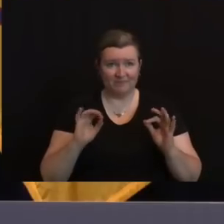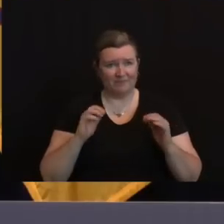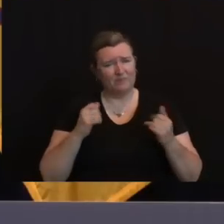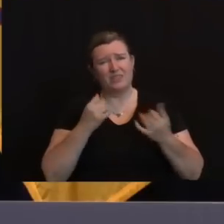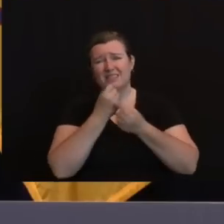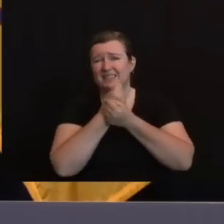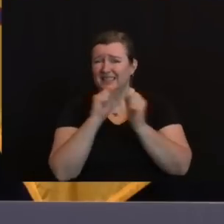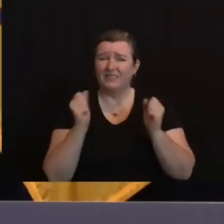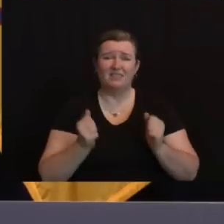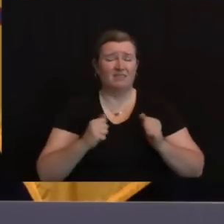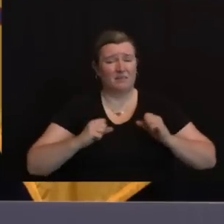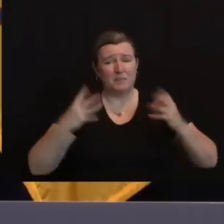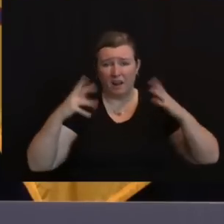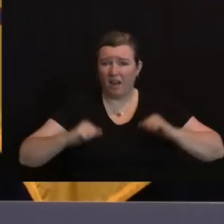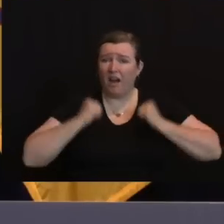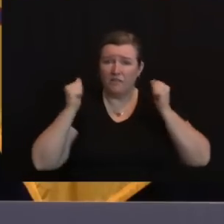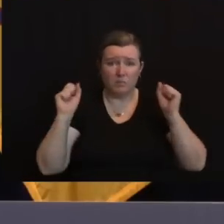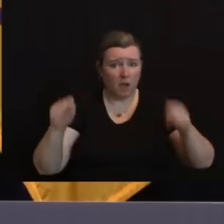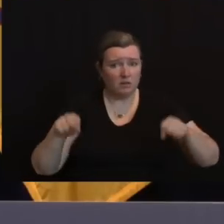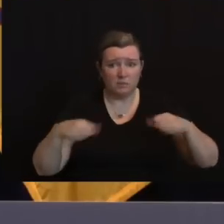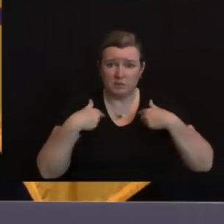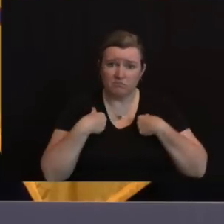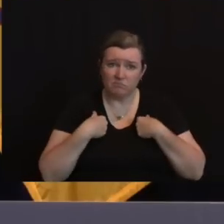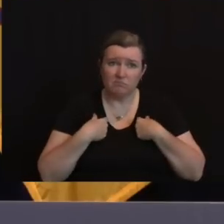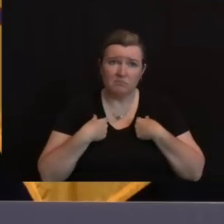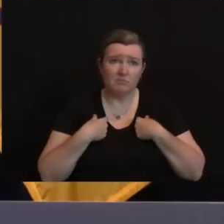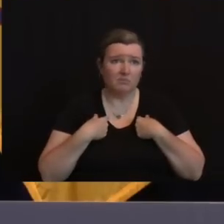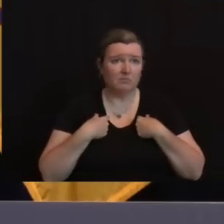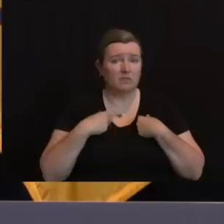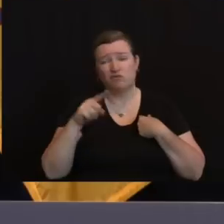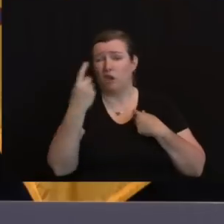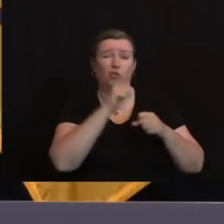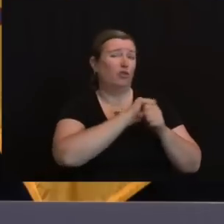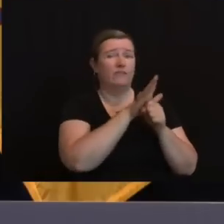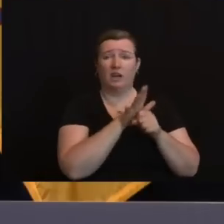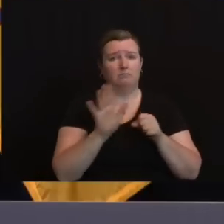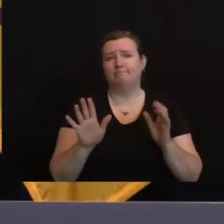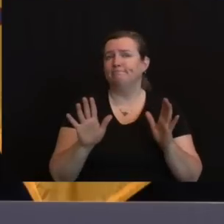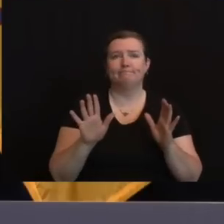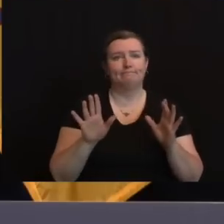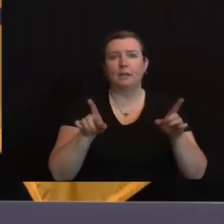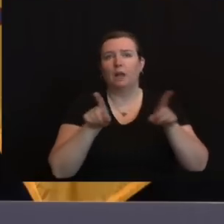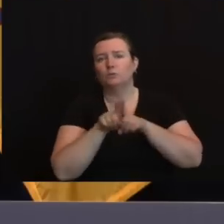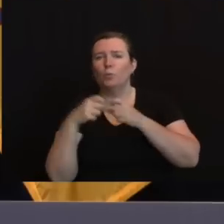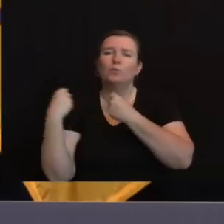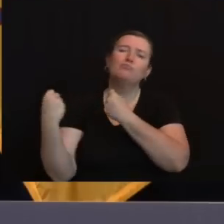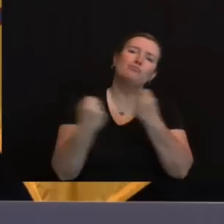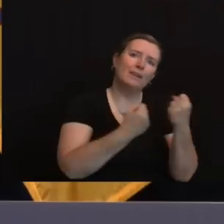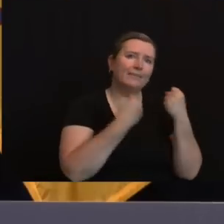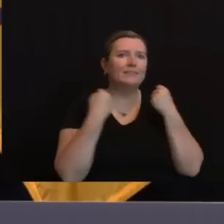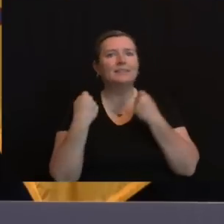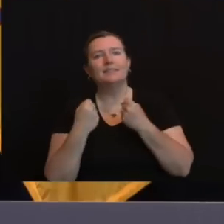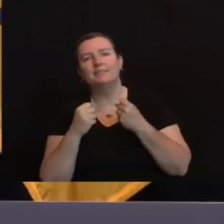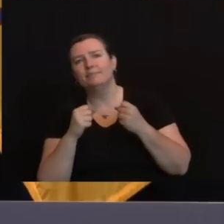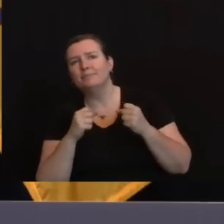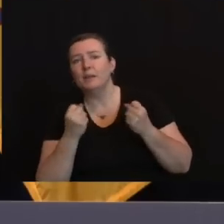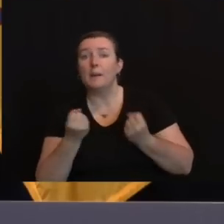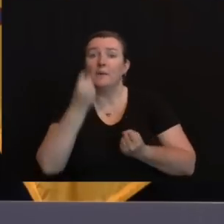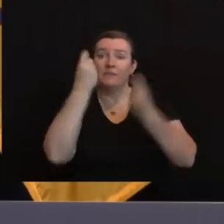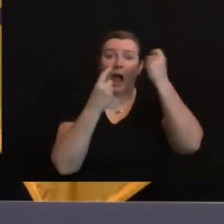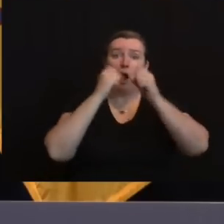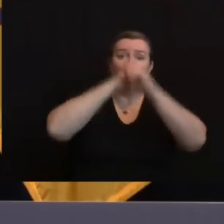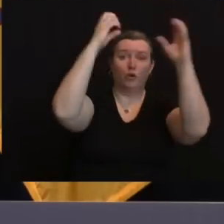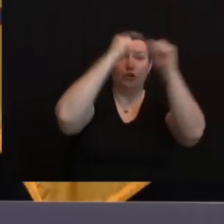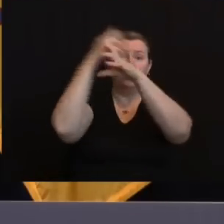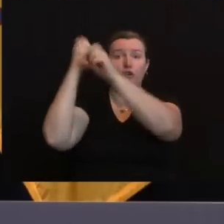lives as possible here in every respect, not just from COVID-19, but public safety as well. Enjoy